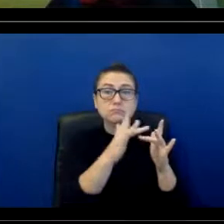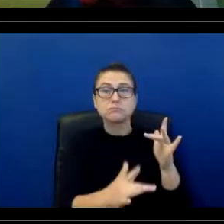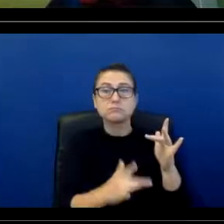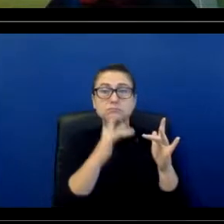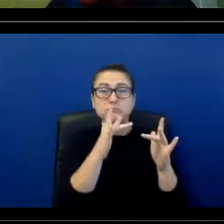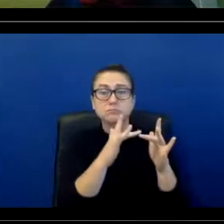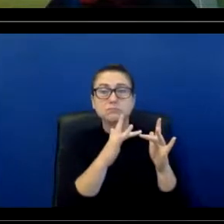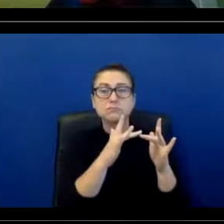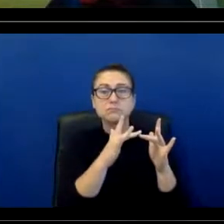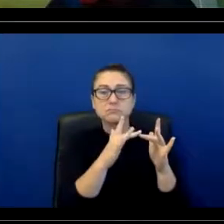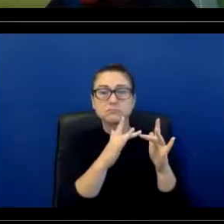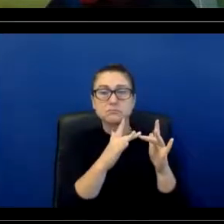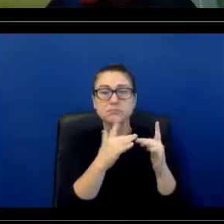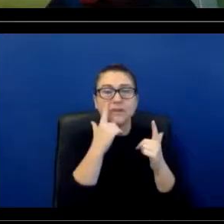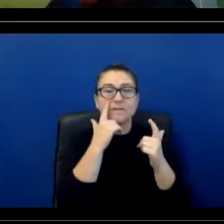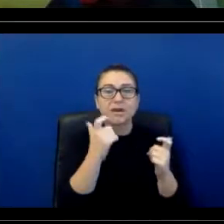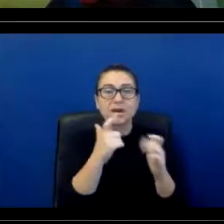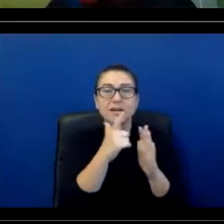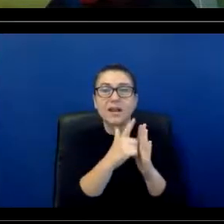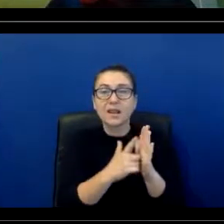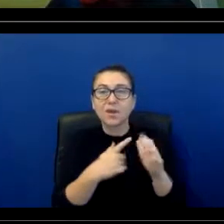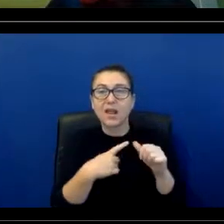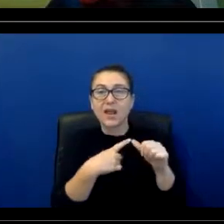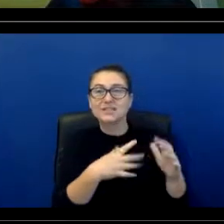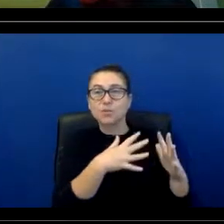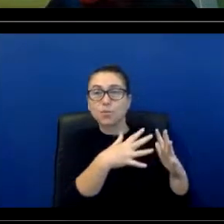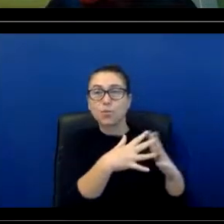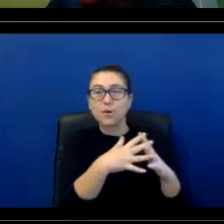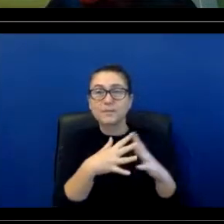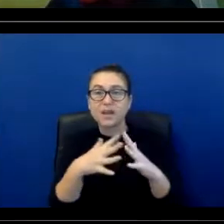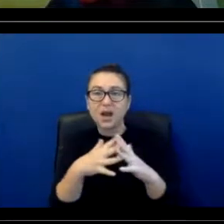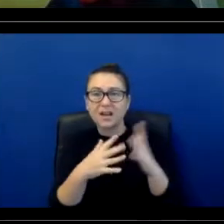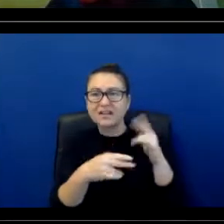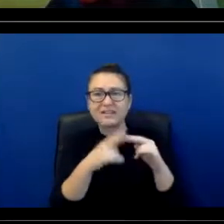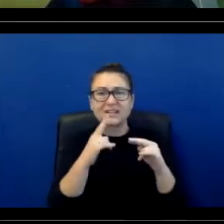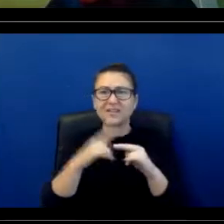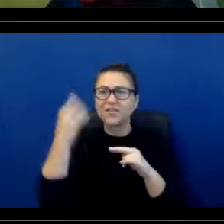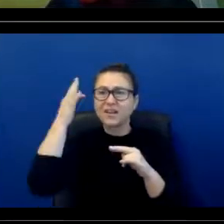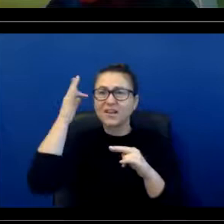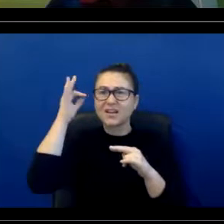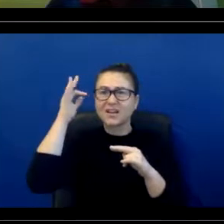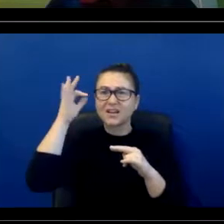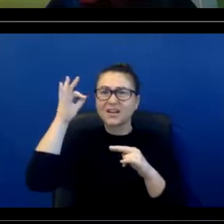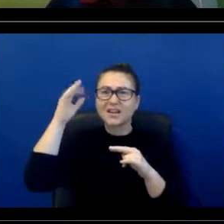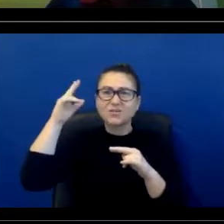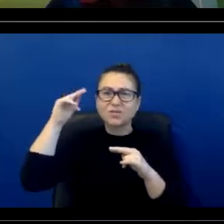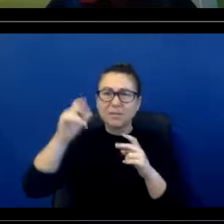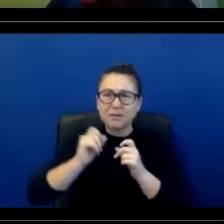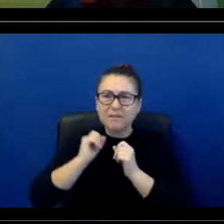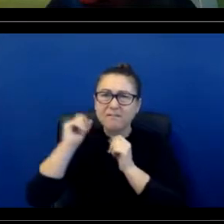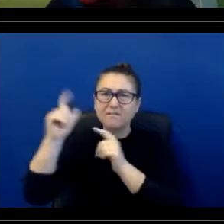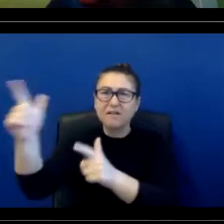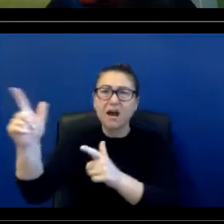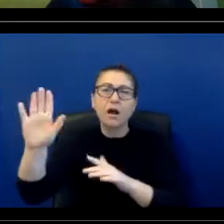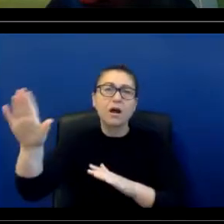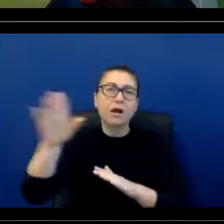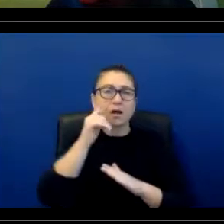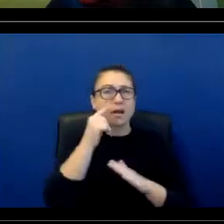Answers website if you're not close to your local public library.